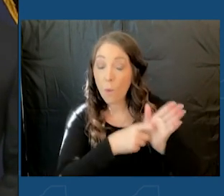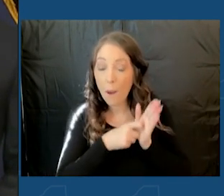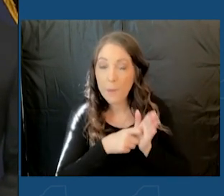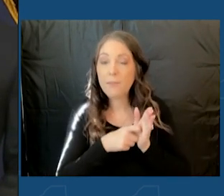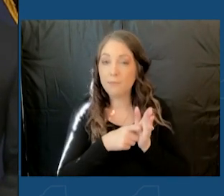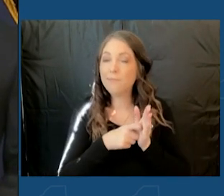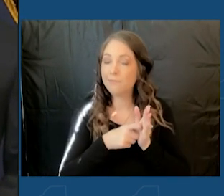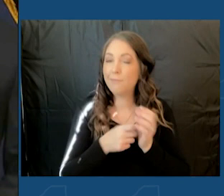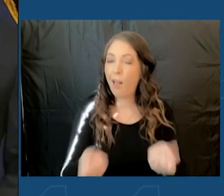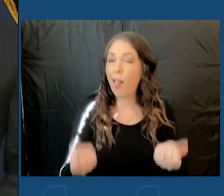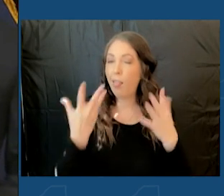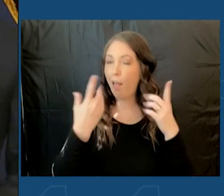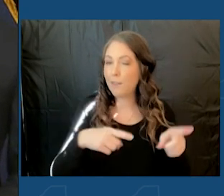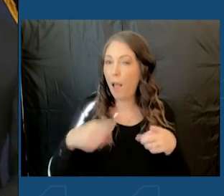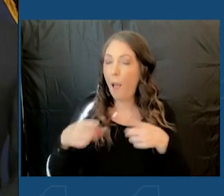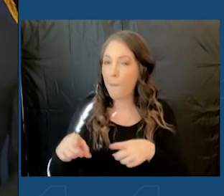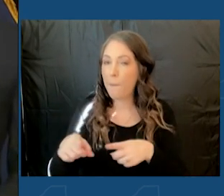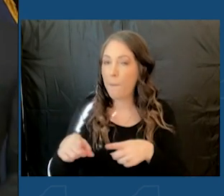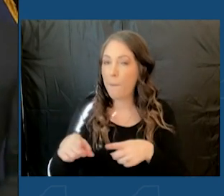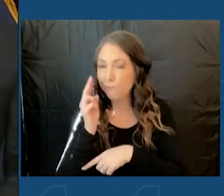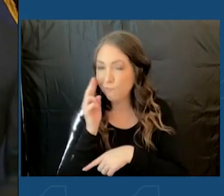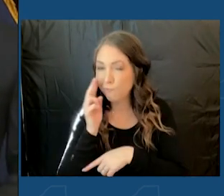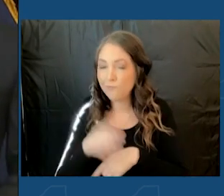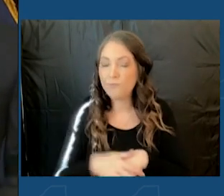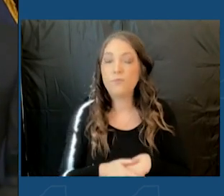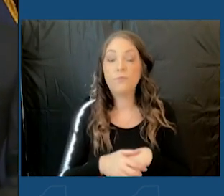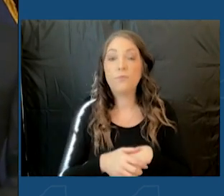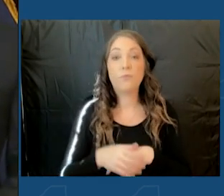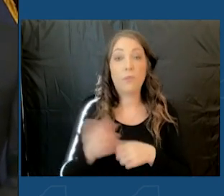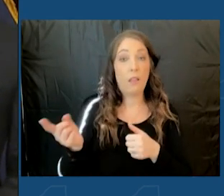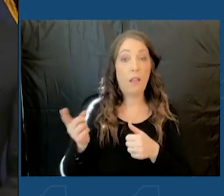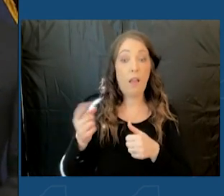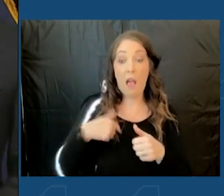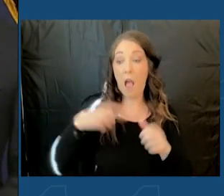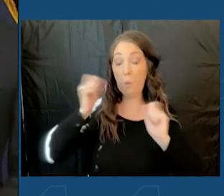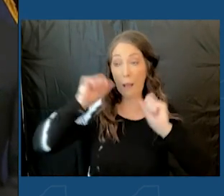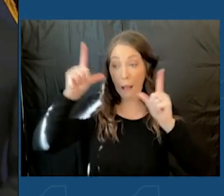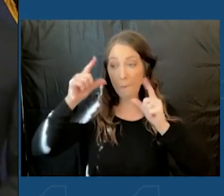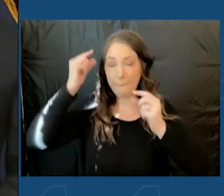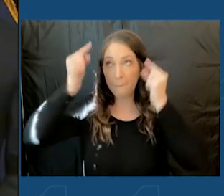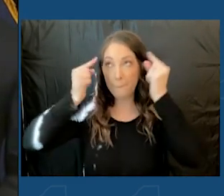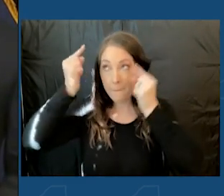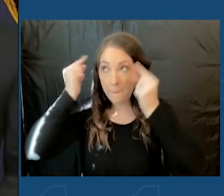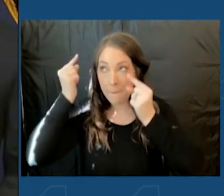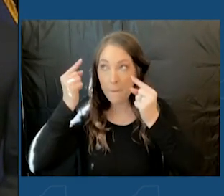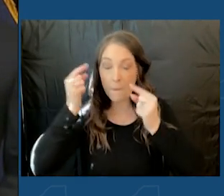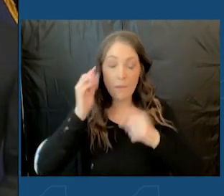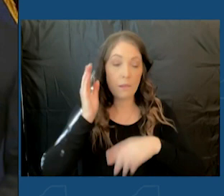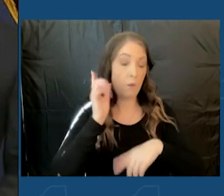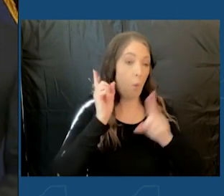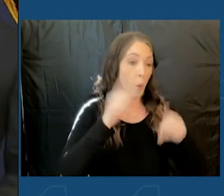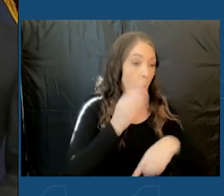continuing to focus on this. First thing I think about in the morning and last thing at night is how we can continue to keep New Yorkers safer. So we're not going